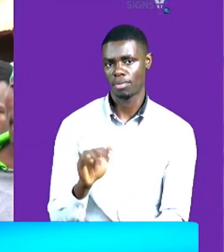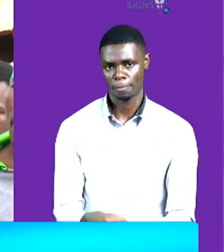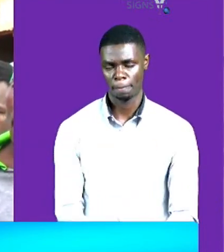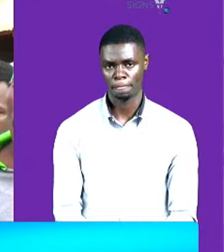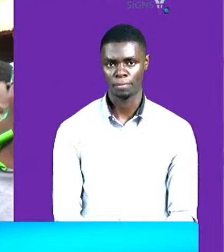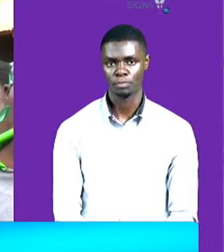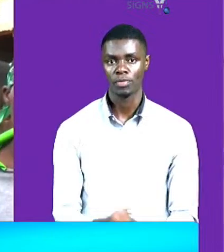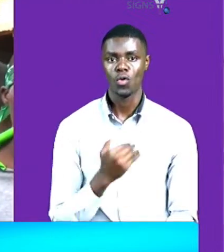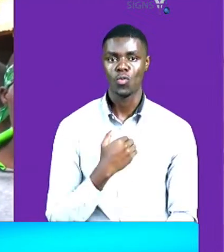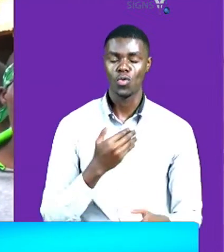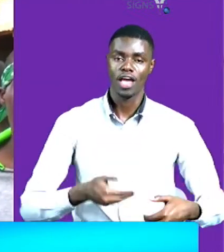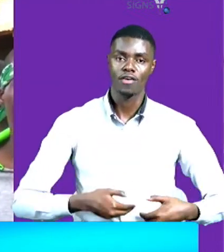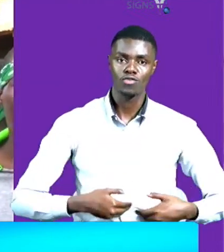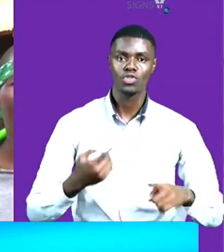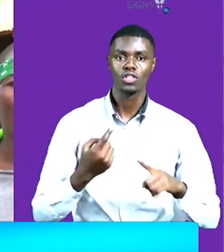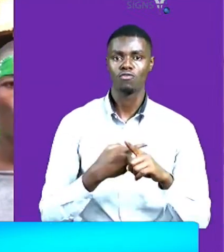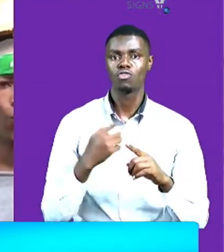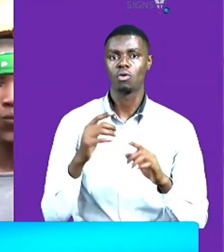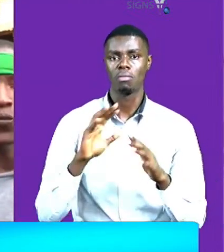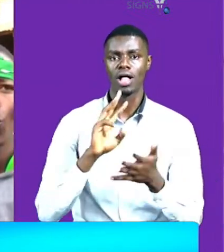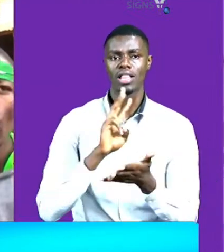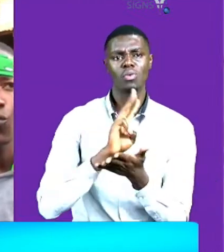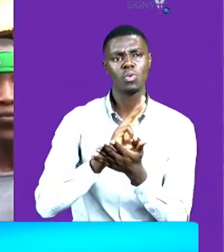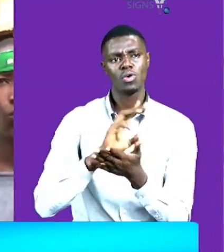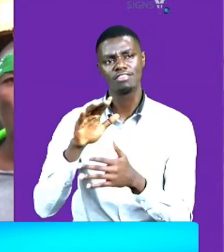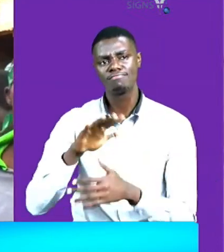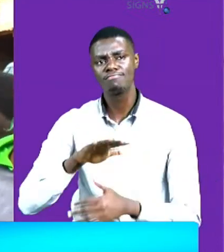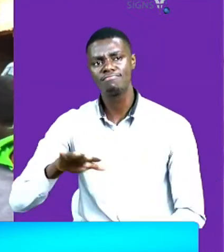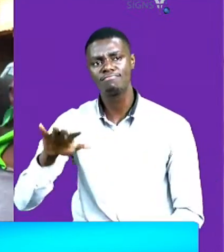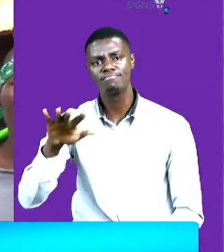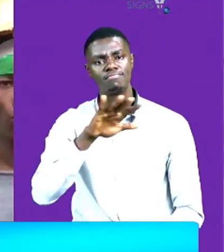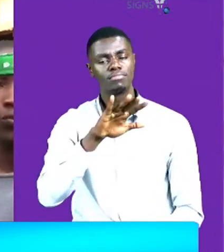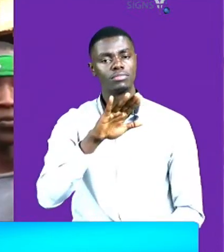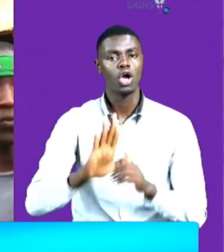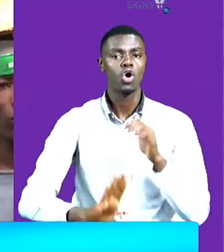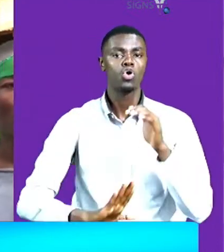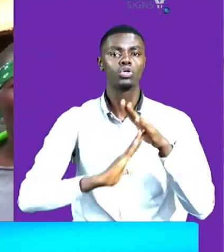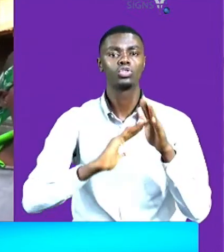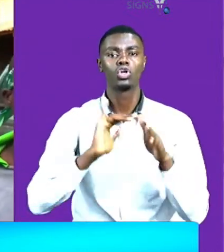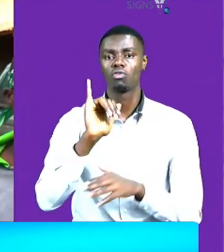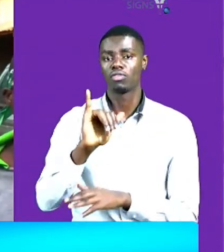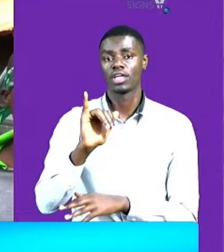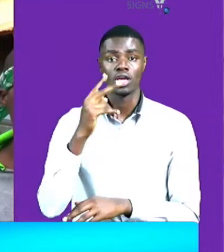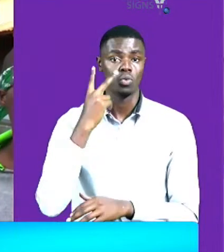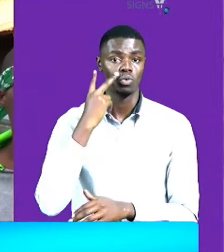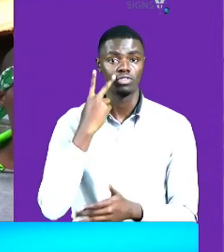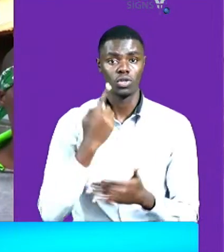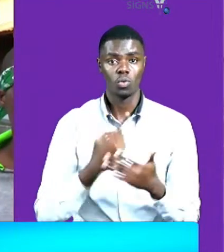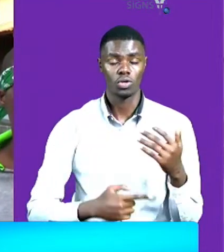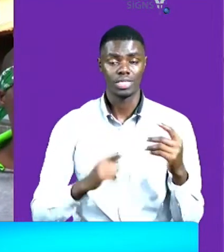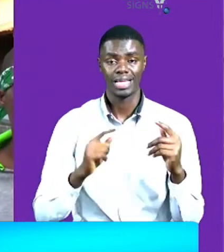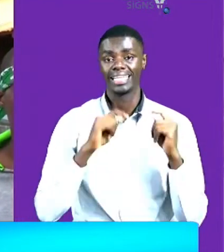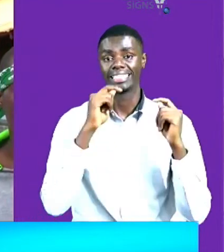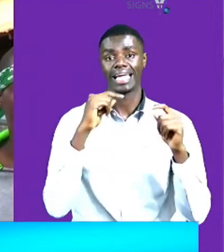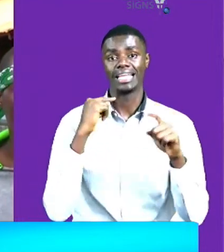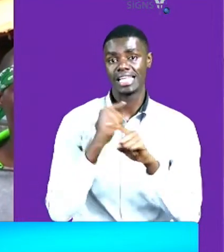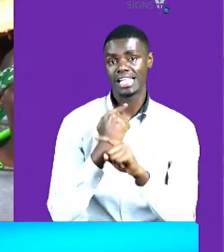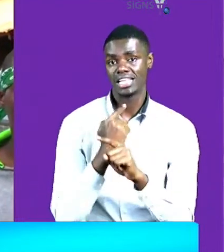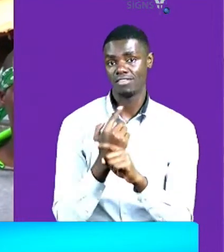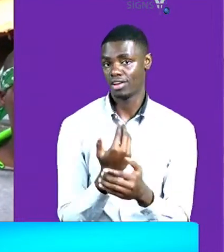We have youth from all over this ward, and on top of that, we have seen that they are gifted in different